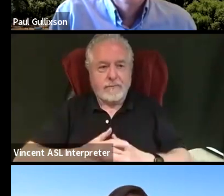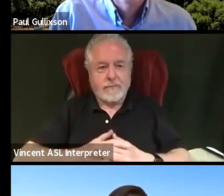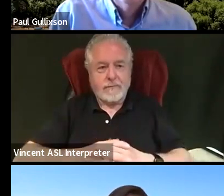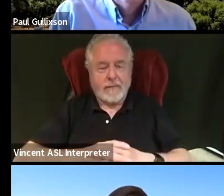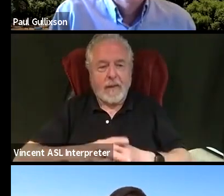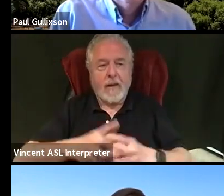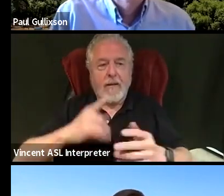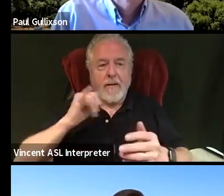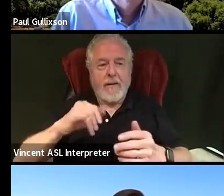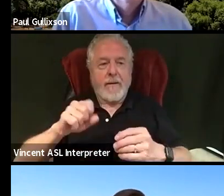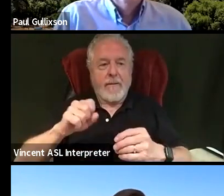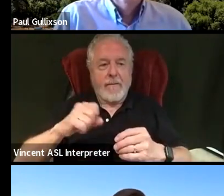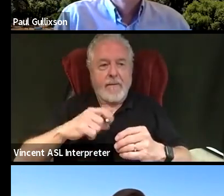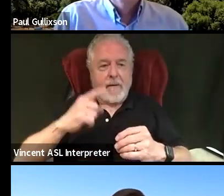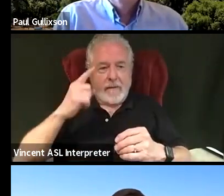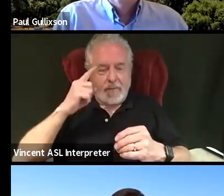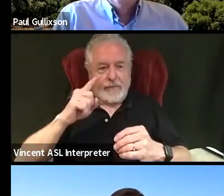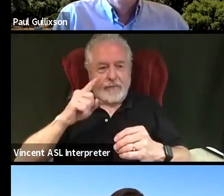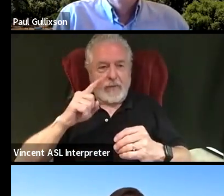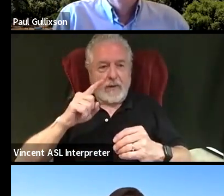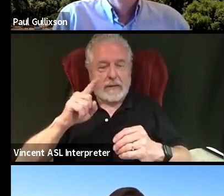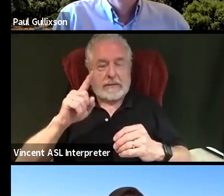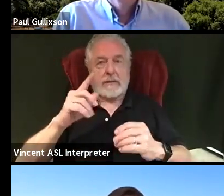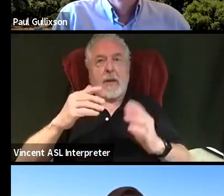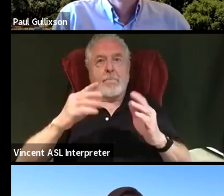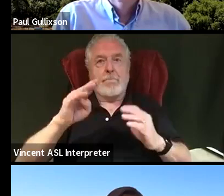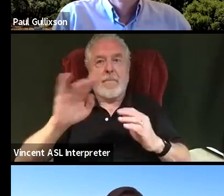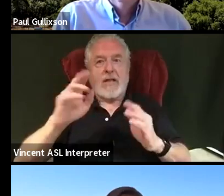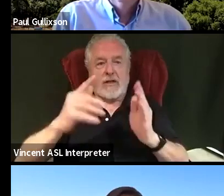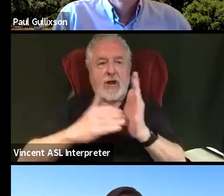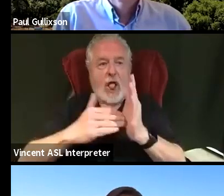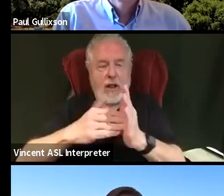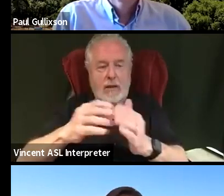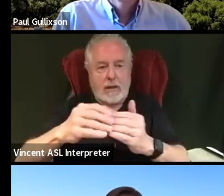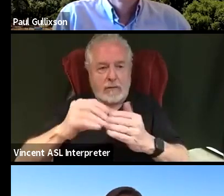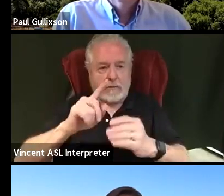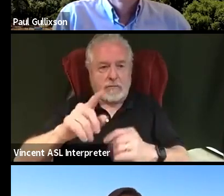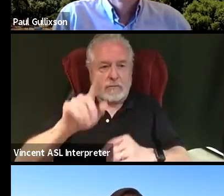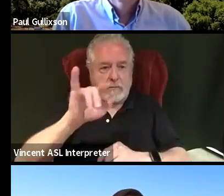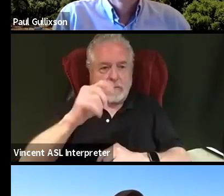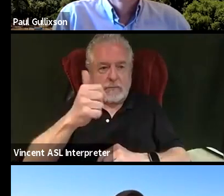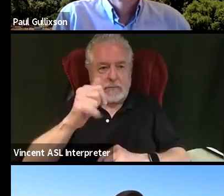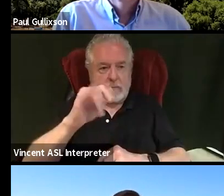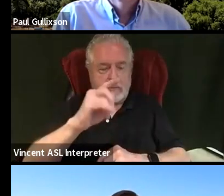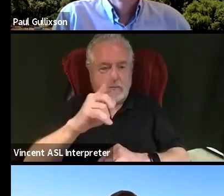Sorry about that. Yeah, I think it's a million-dollar question. And if you ask 10